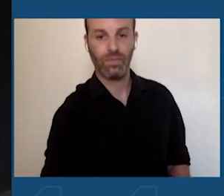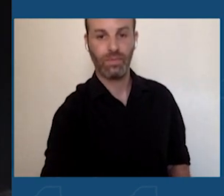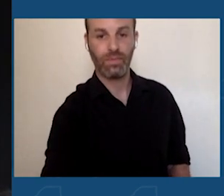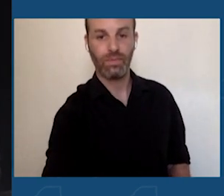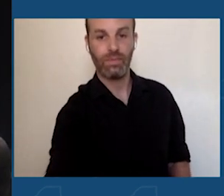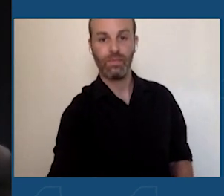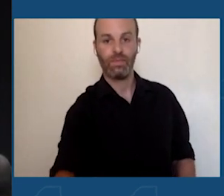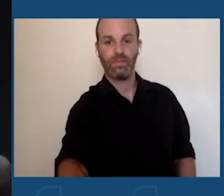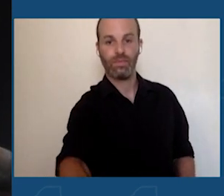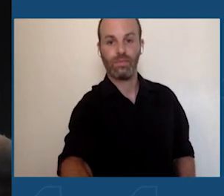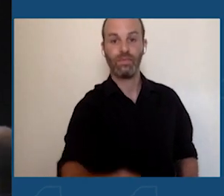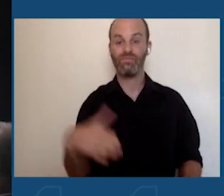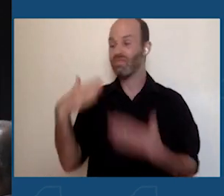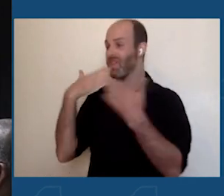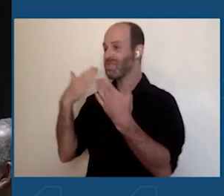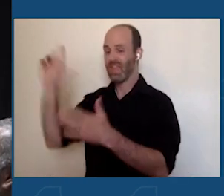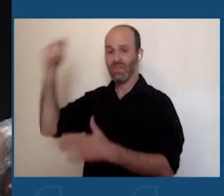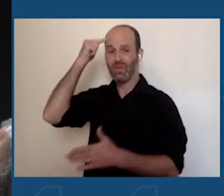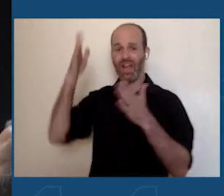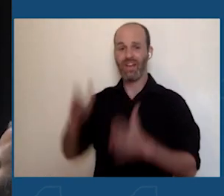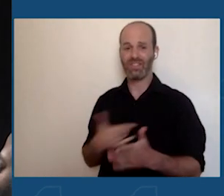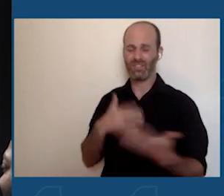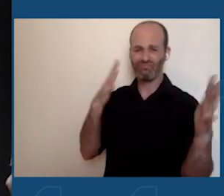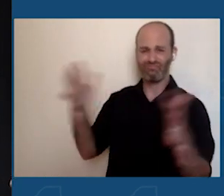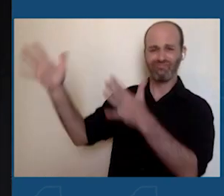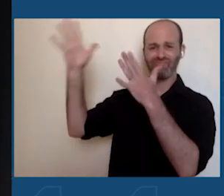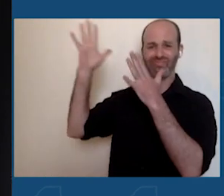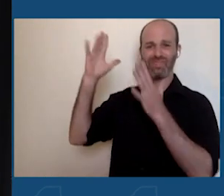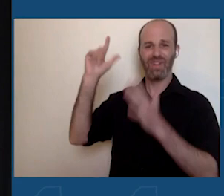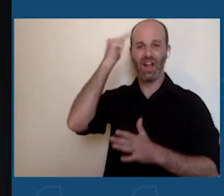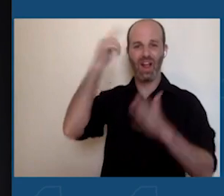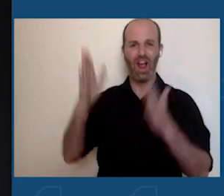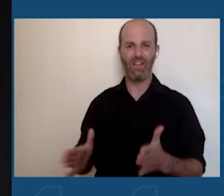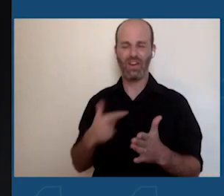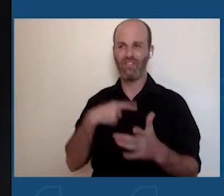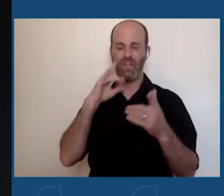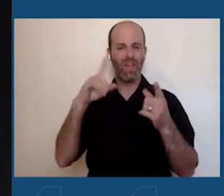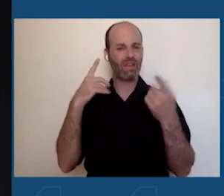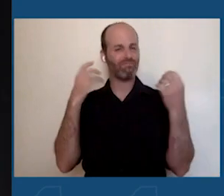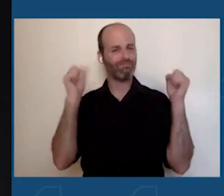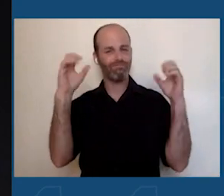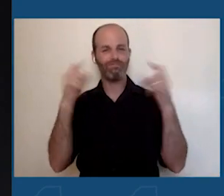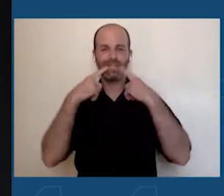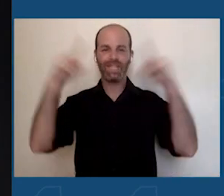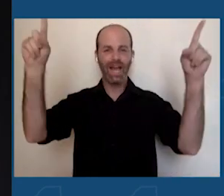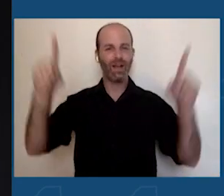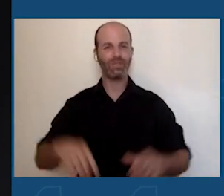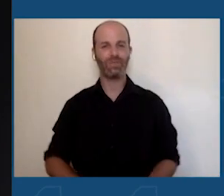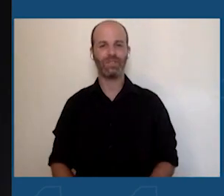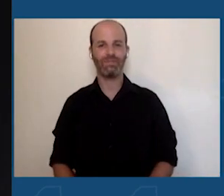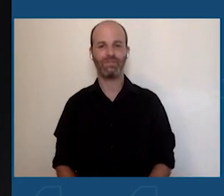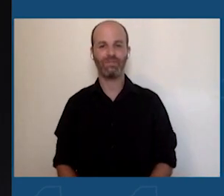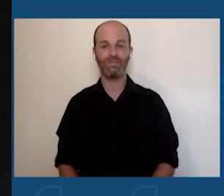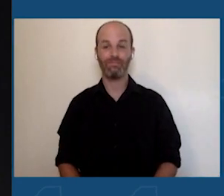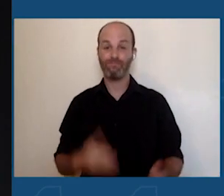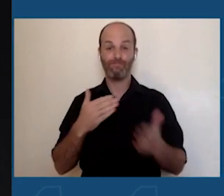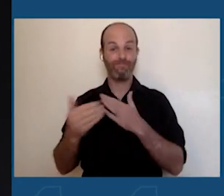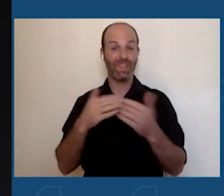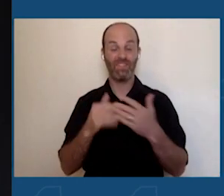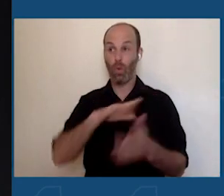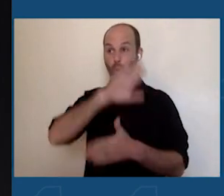Thank you, Governor. Let's hear it for the governor again for that incredible announcement. Even though we're not getting all of the